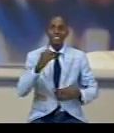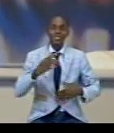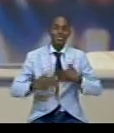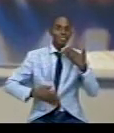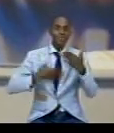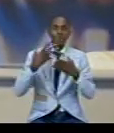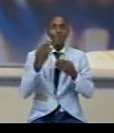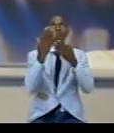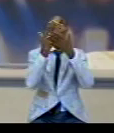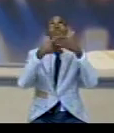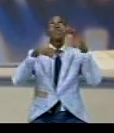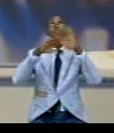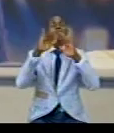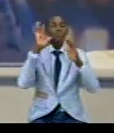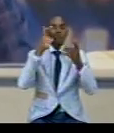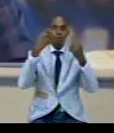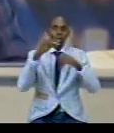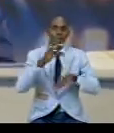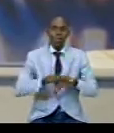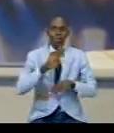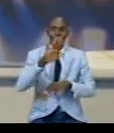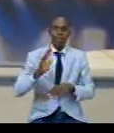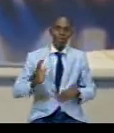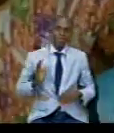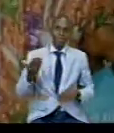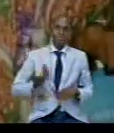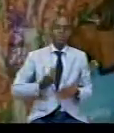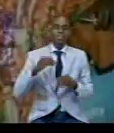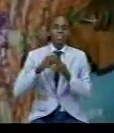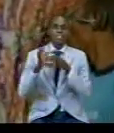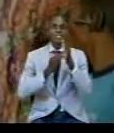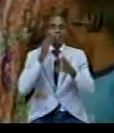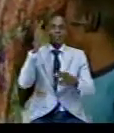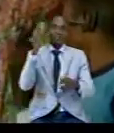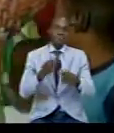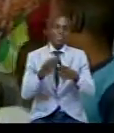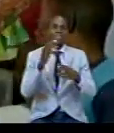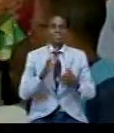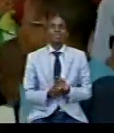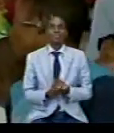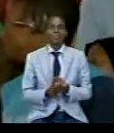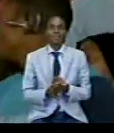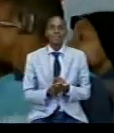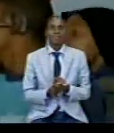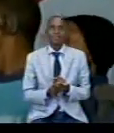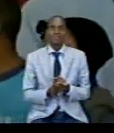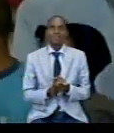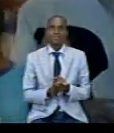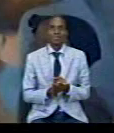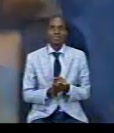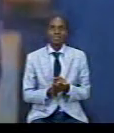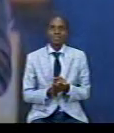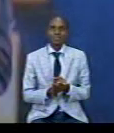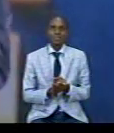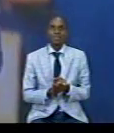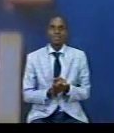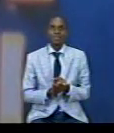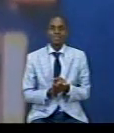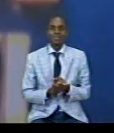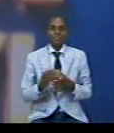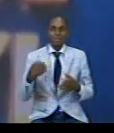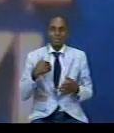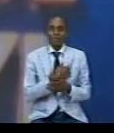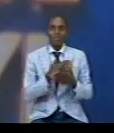come upon your soul in Jesus' name. Father, we thank you for